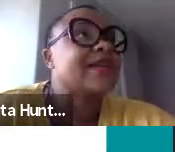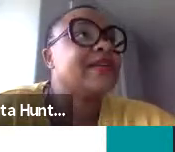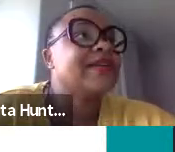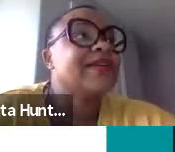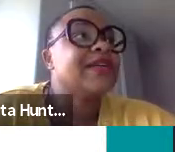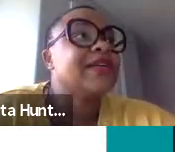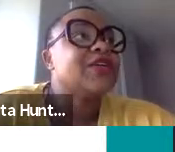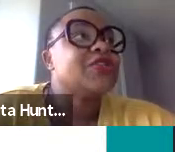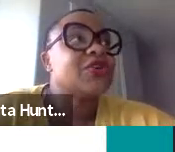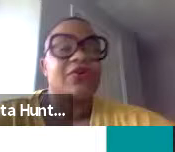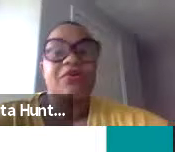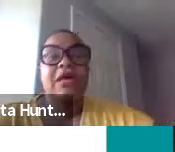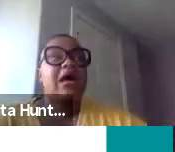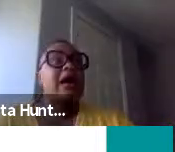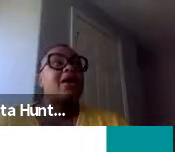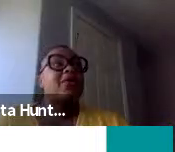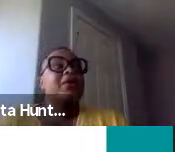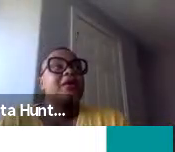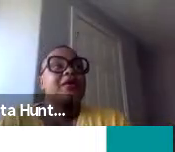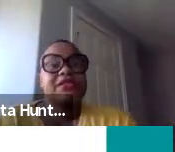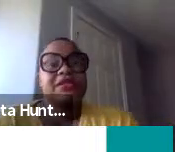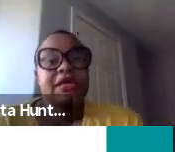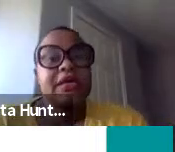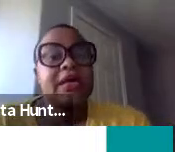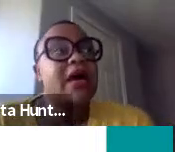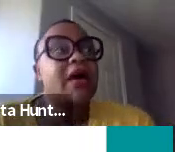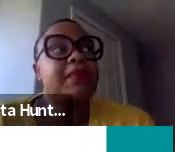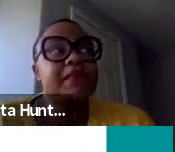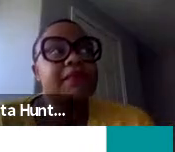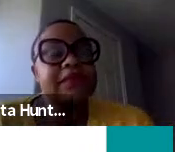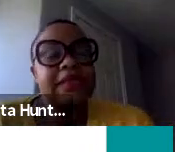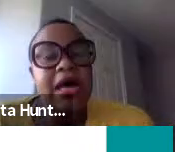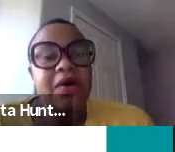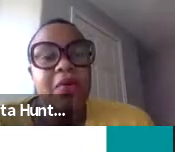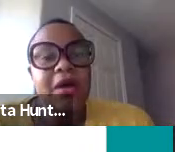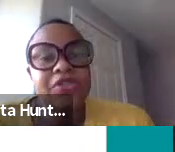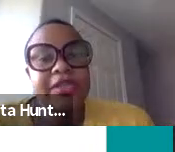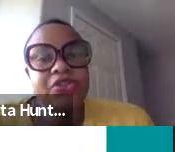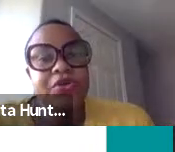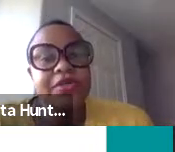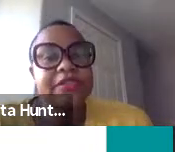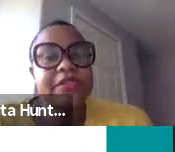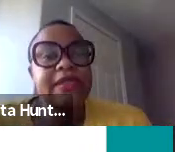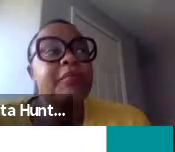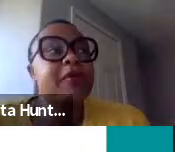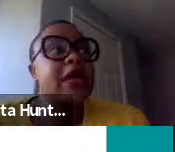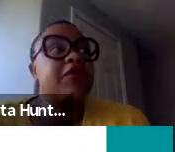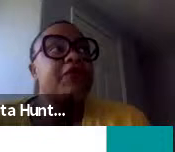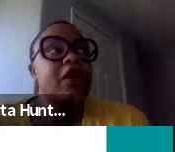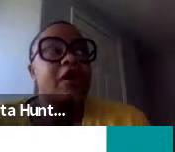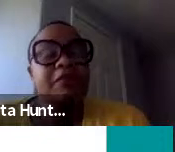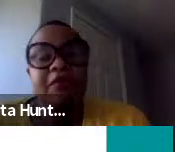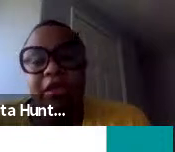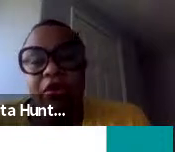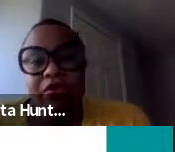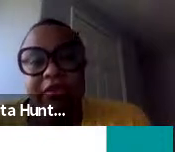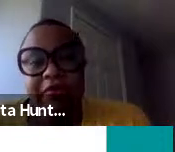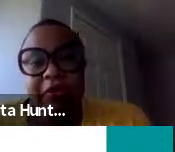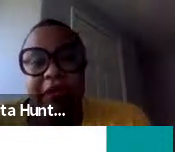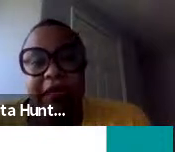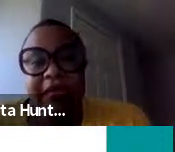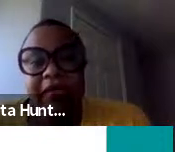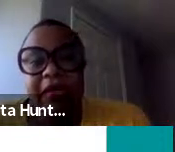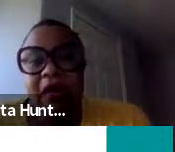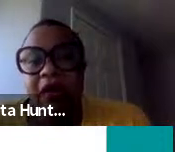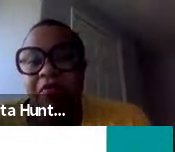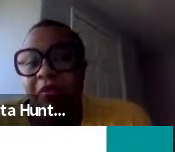All right. So we are going to watch a short clip from videos that